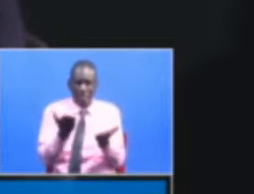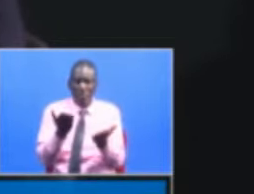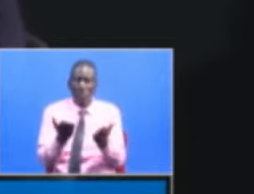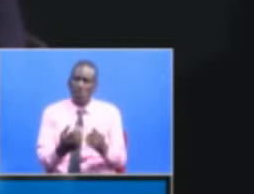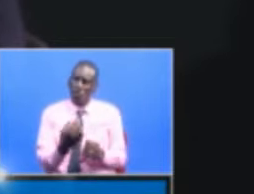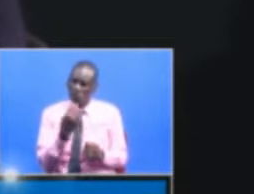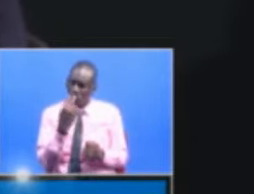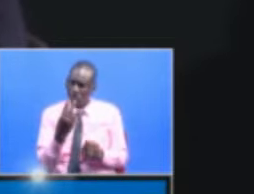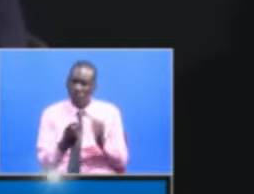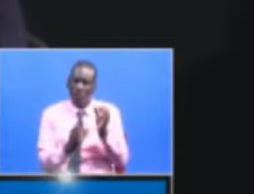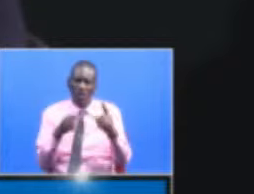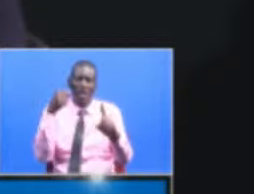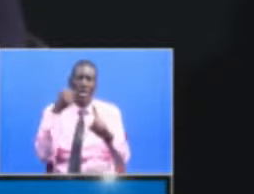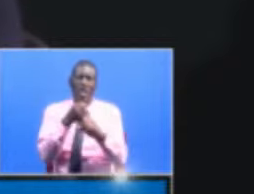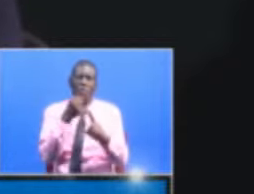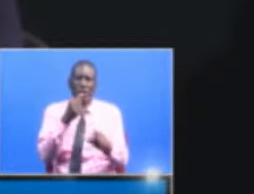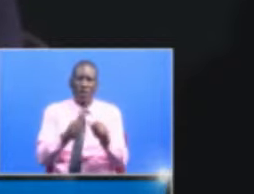the impact that they have